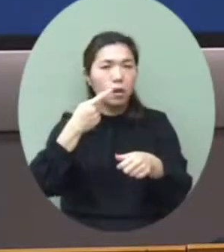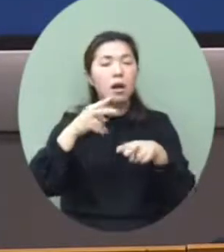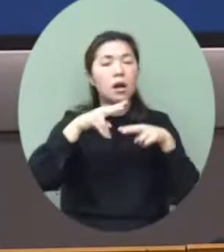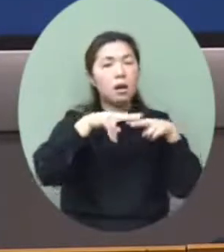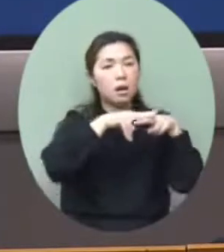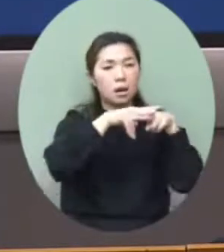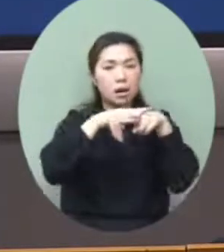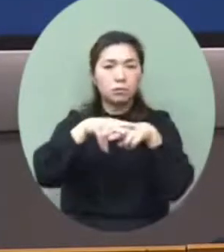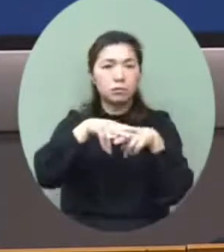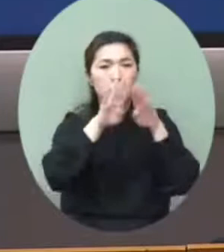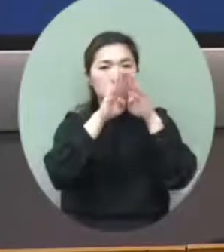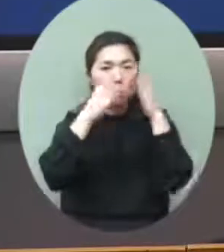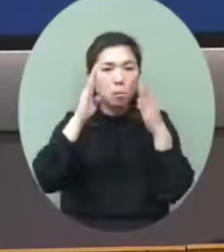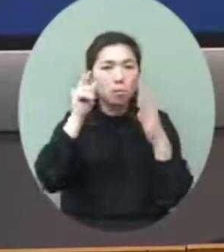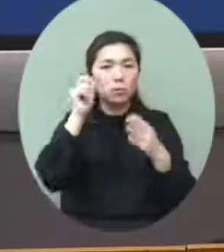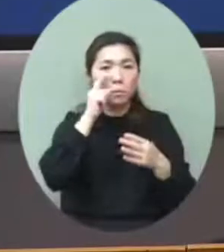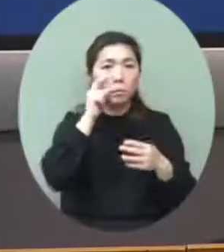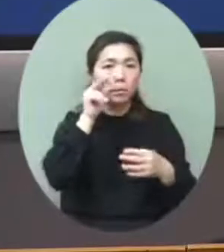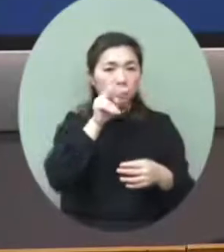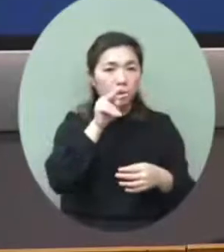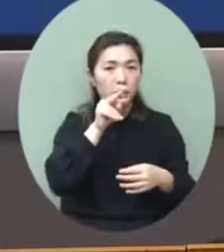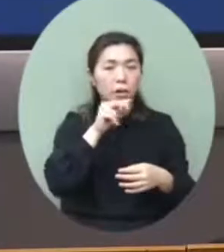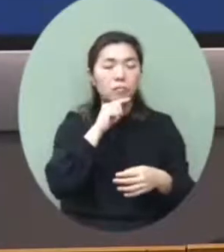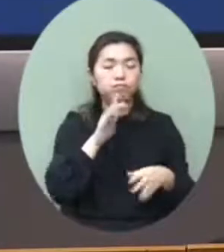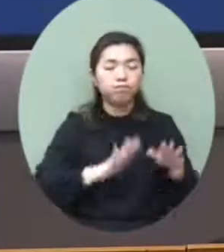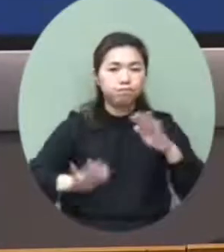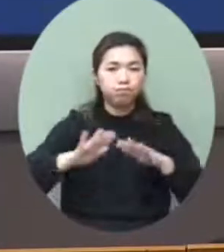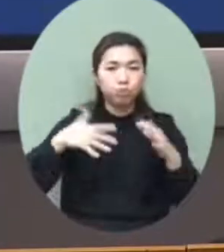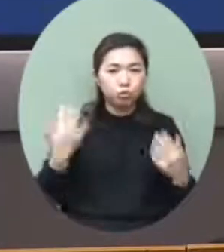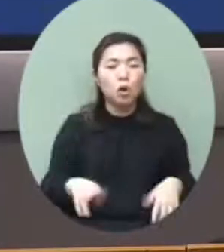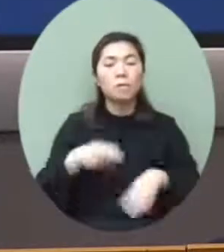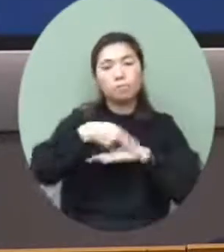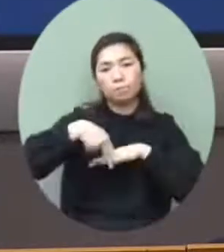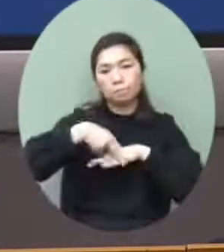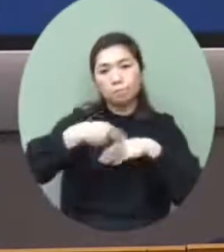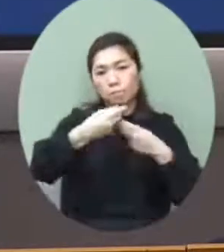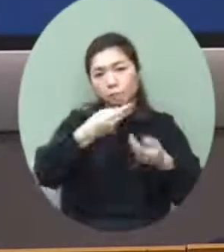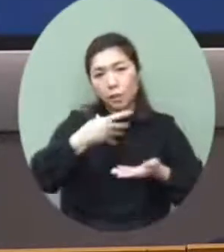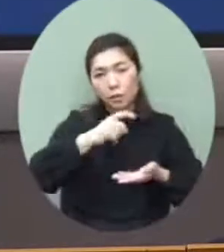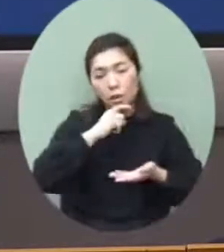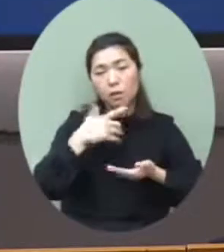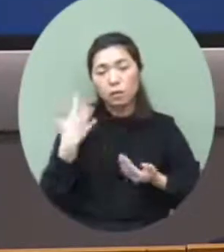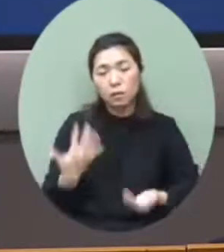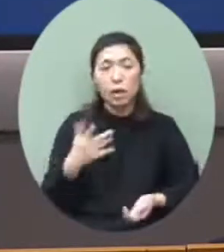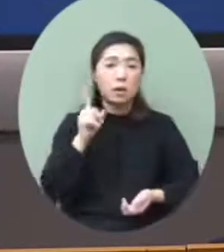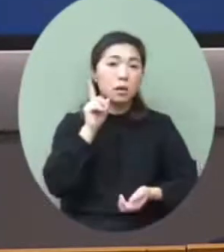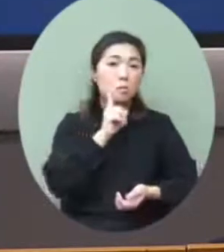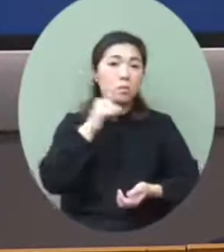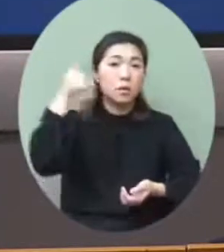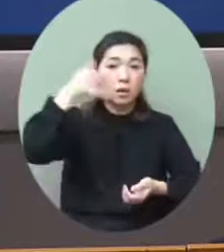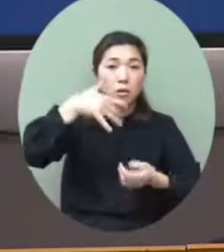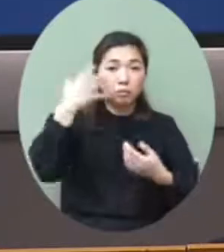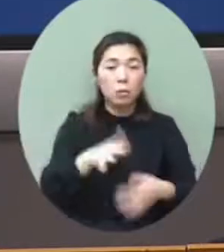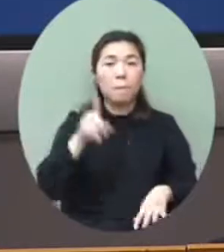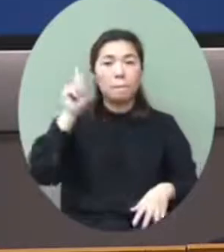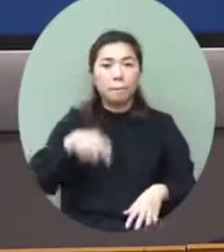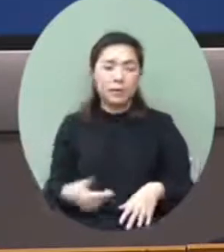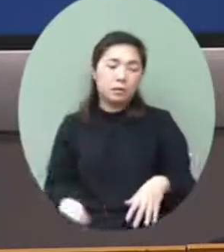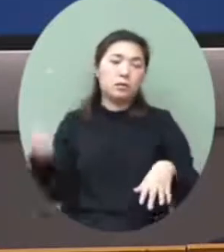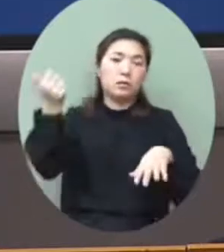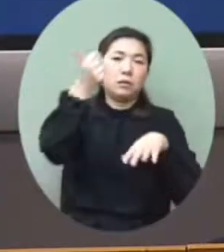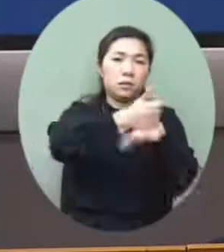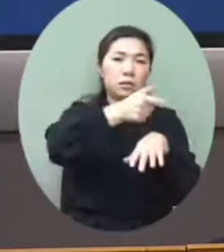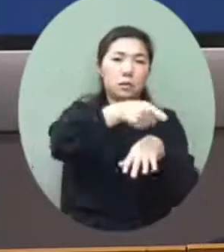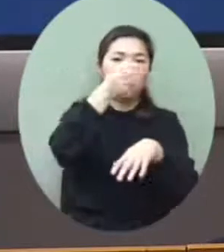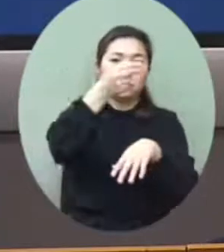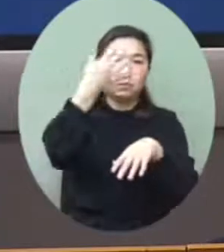vanguards, and they have been here for a few days. They observed the operation of Asia World Expo. They